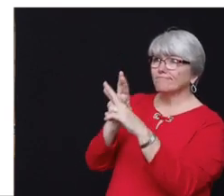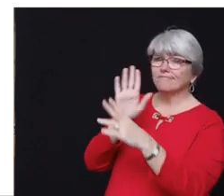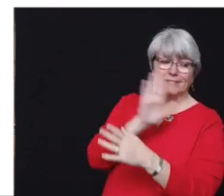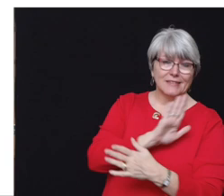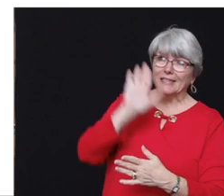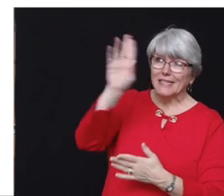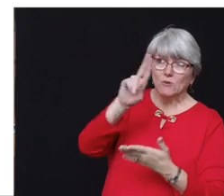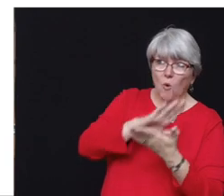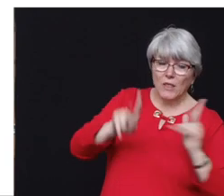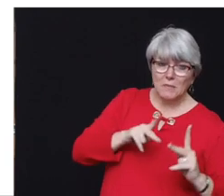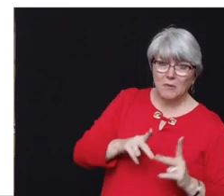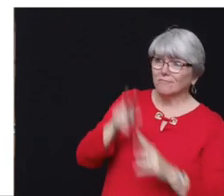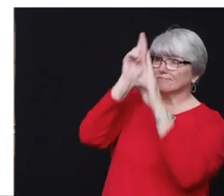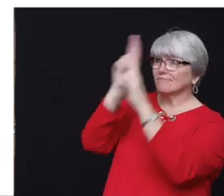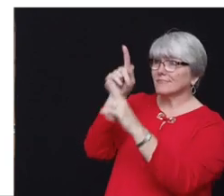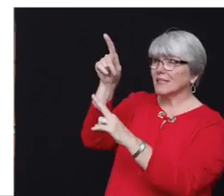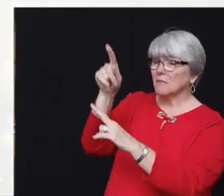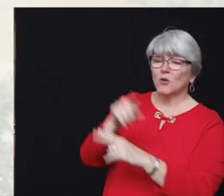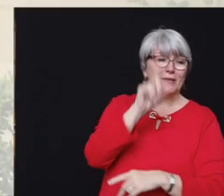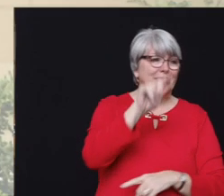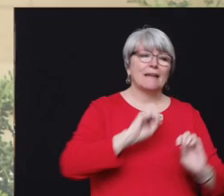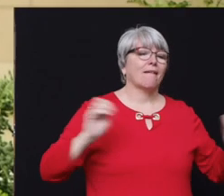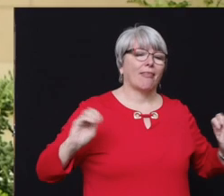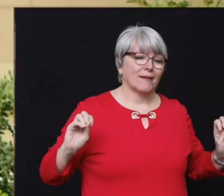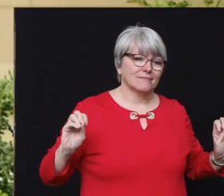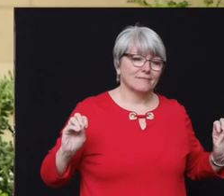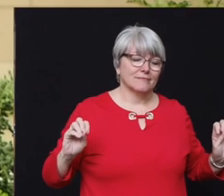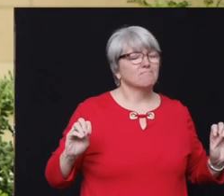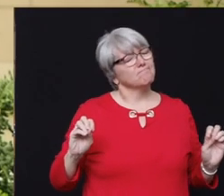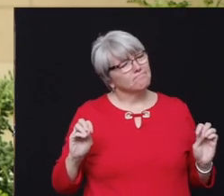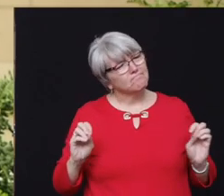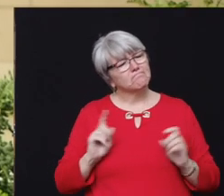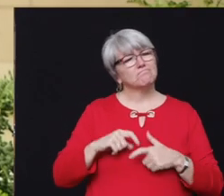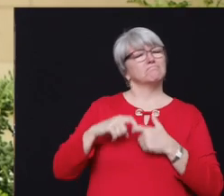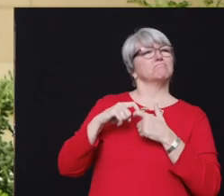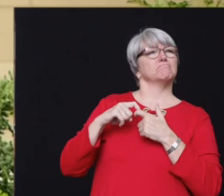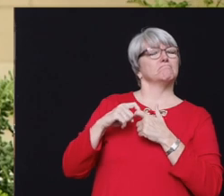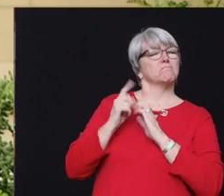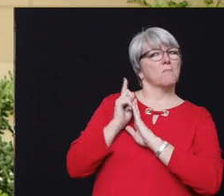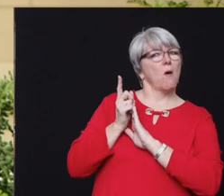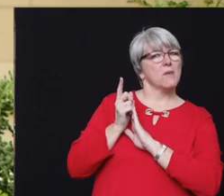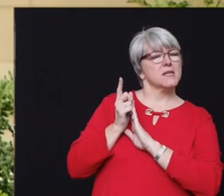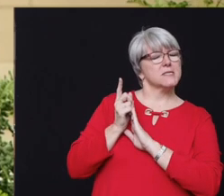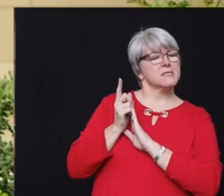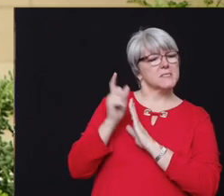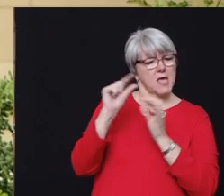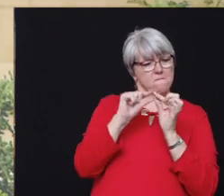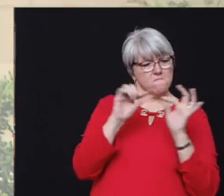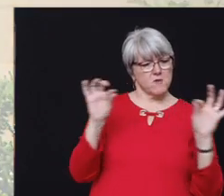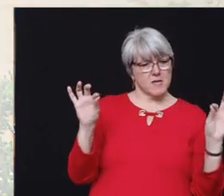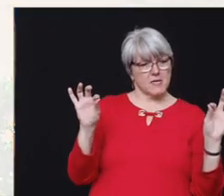for those who fear him lack nothing." I want us just to pause for a moment and let that